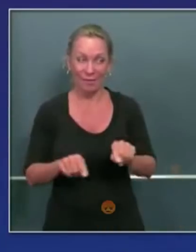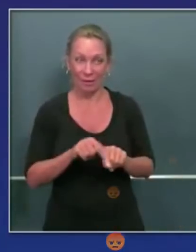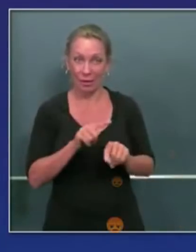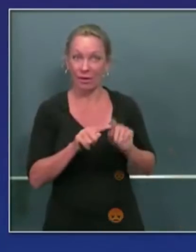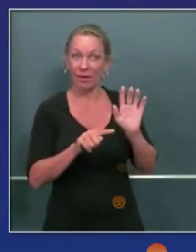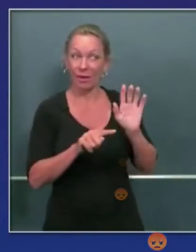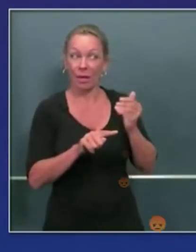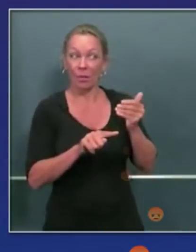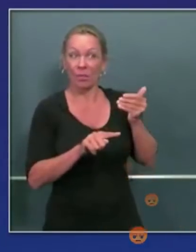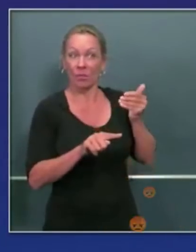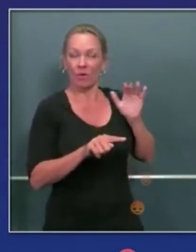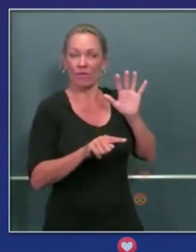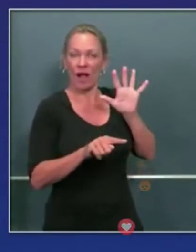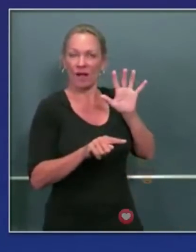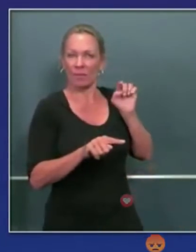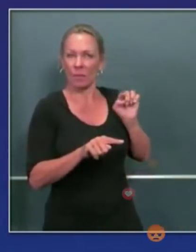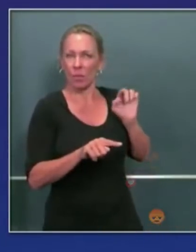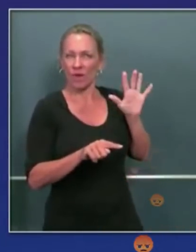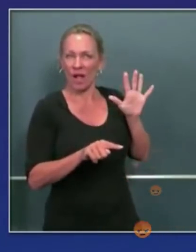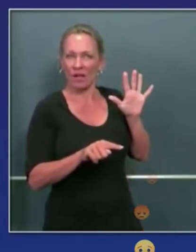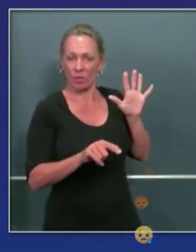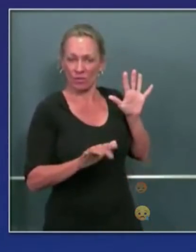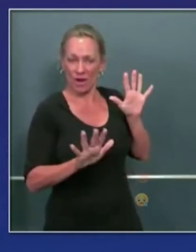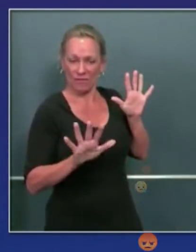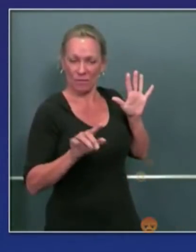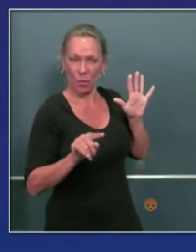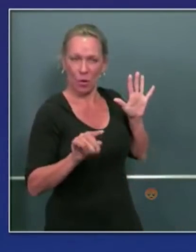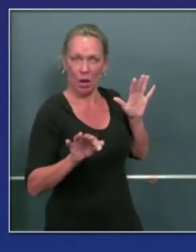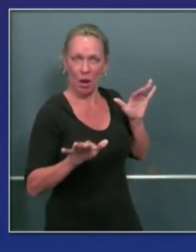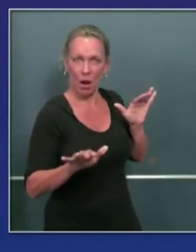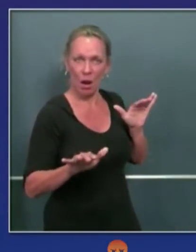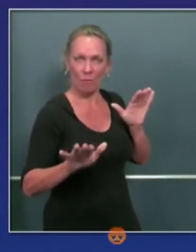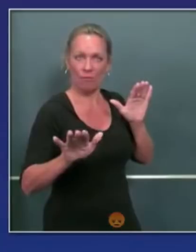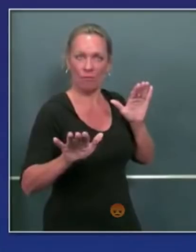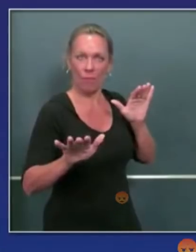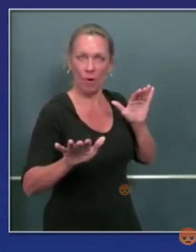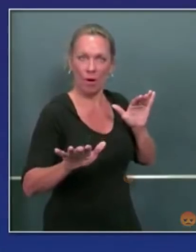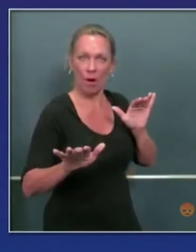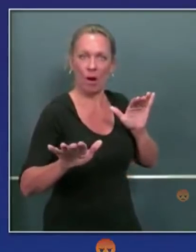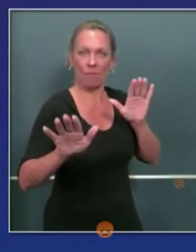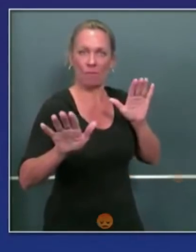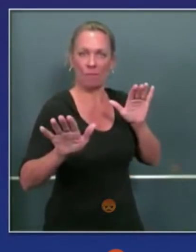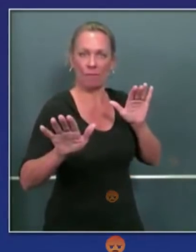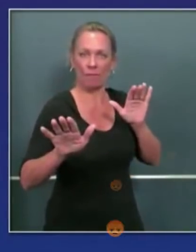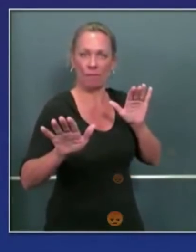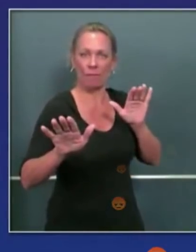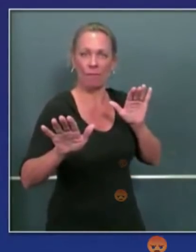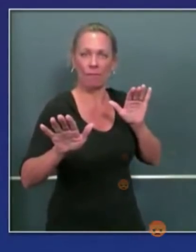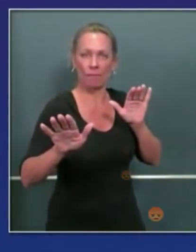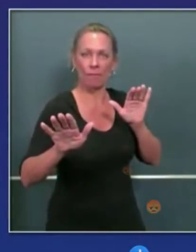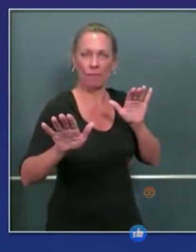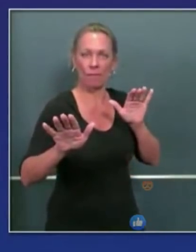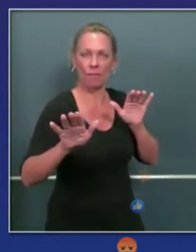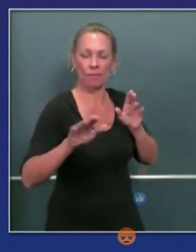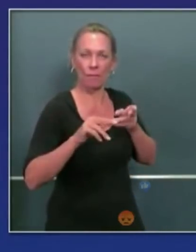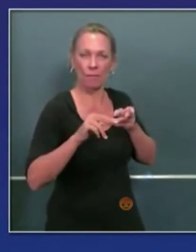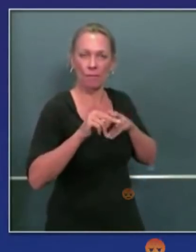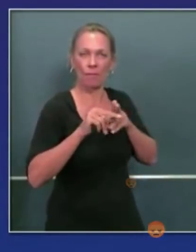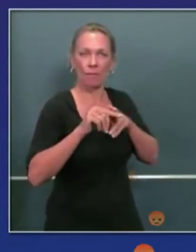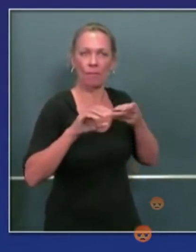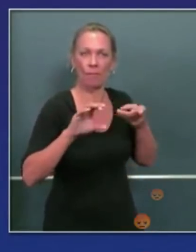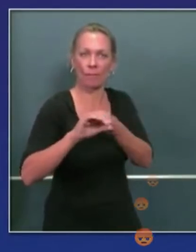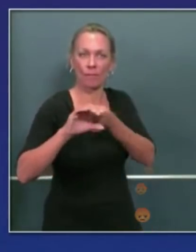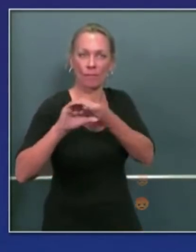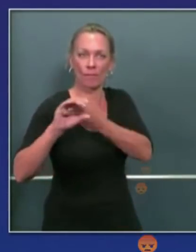5.9% positivity. As it relates to hospitalizations, not surprisingly, accordingly, you're seeing hospitalizations increasing